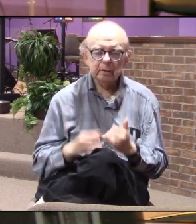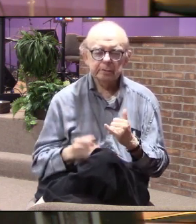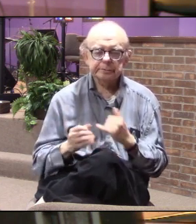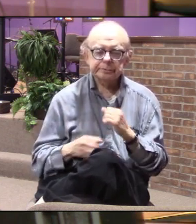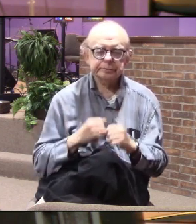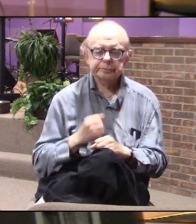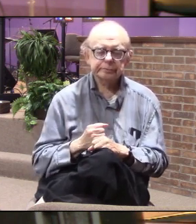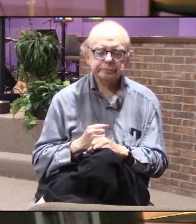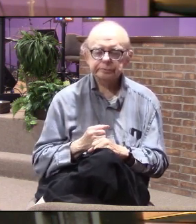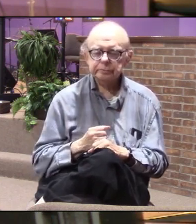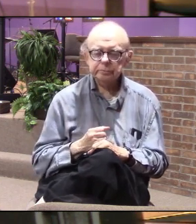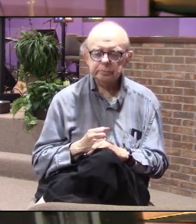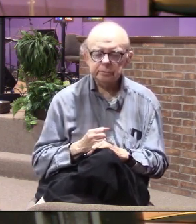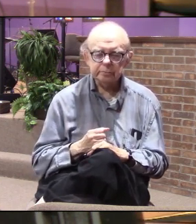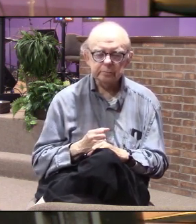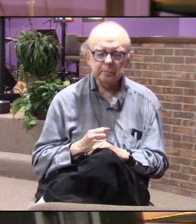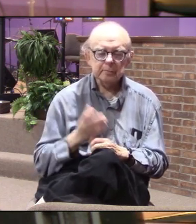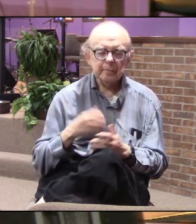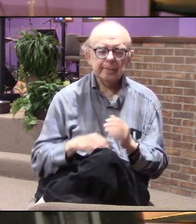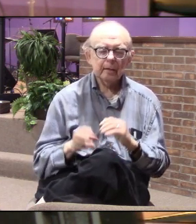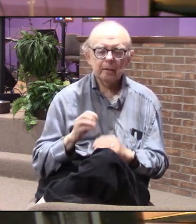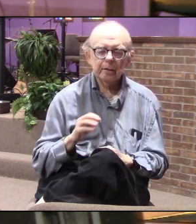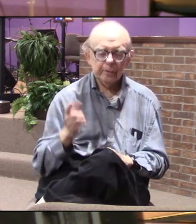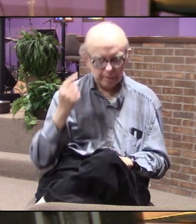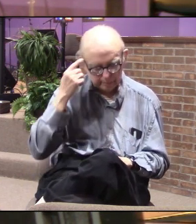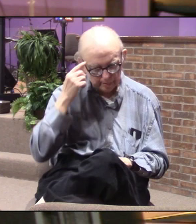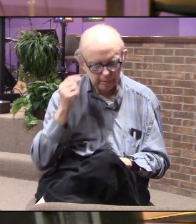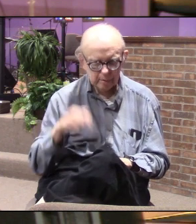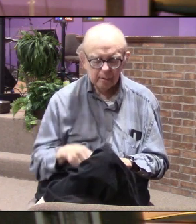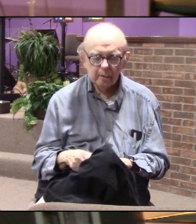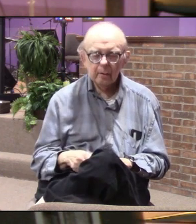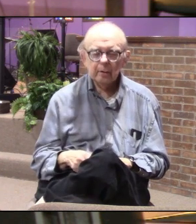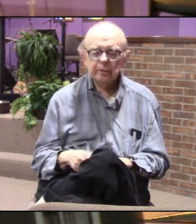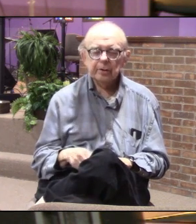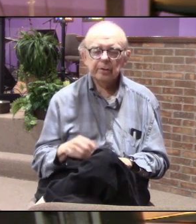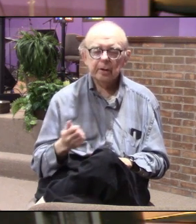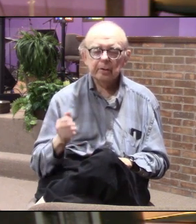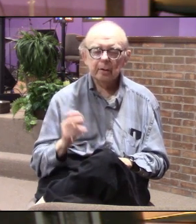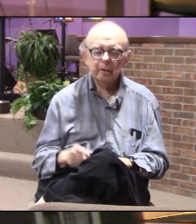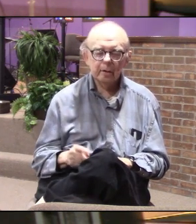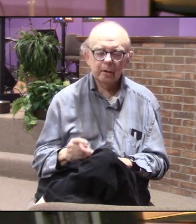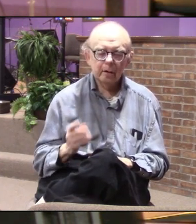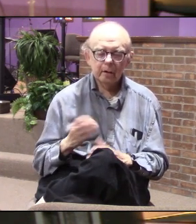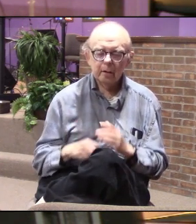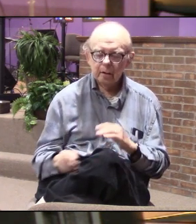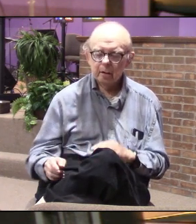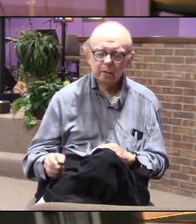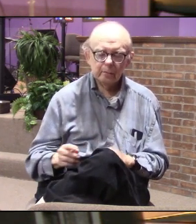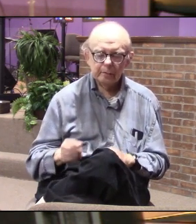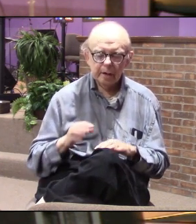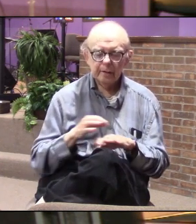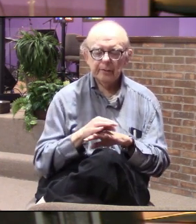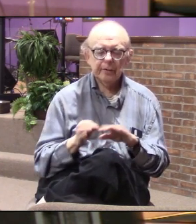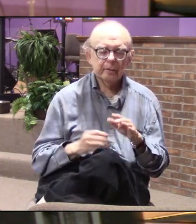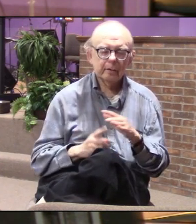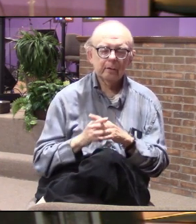fell into a well head first, said Farmer Brown. Both of my feet were sticking up and my head was